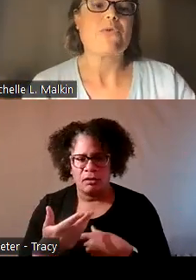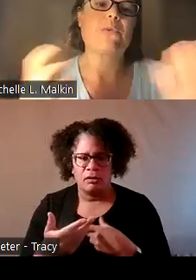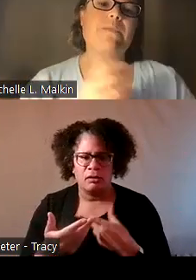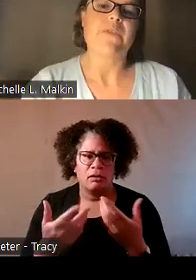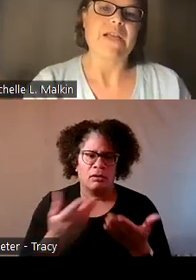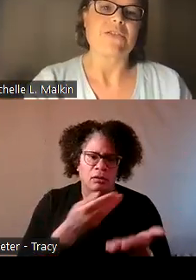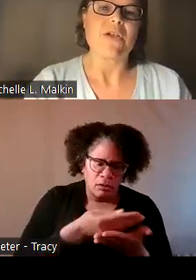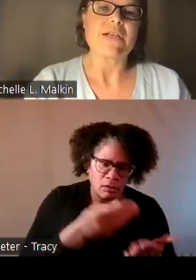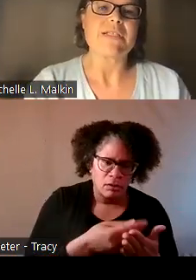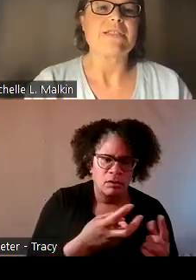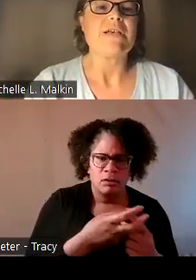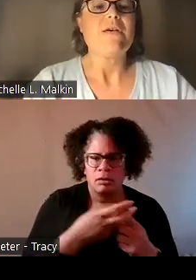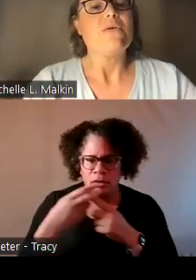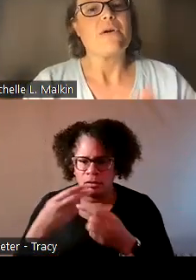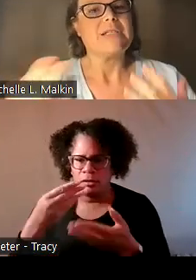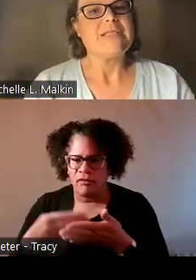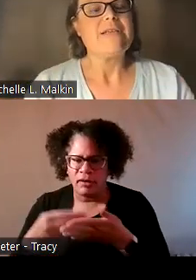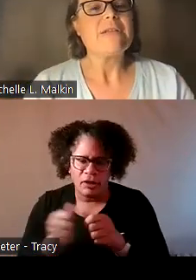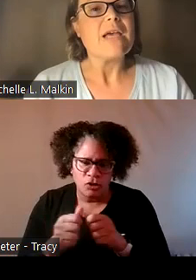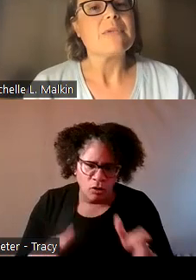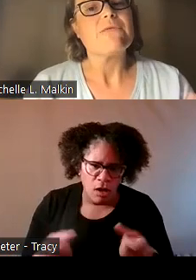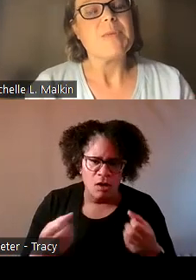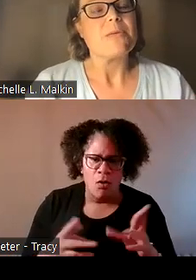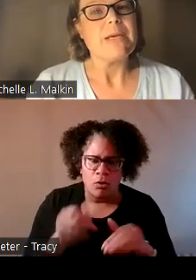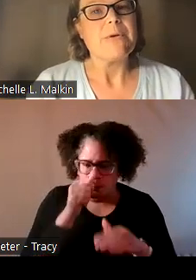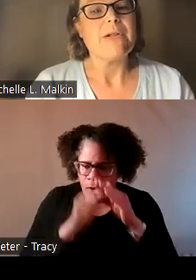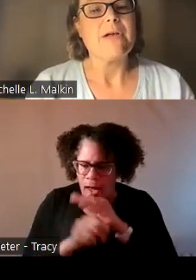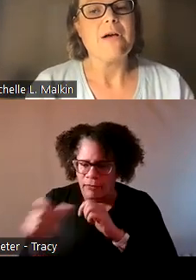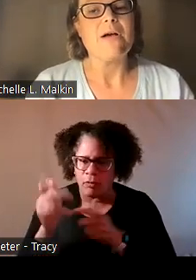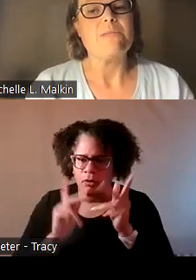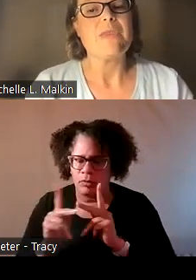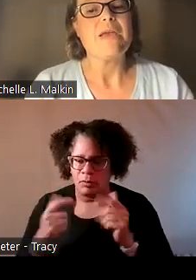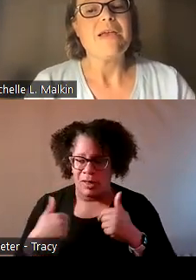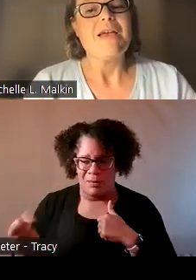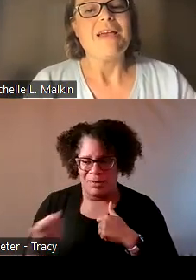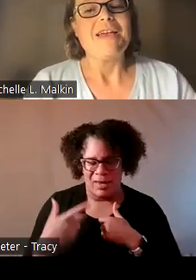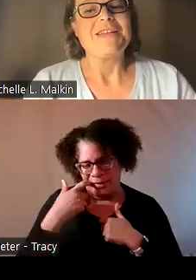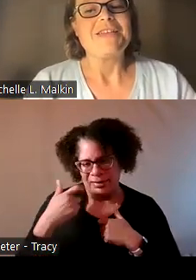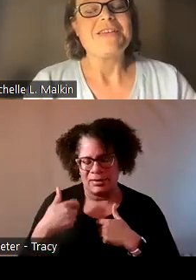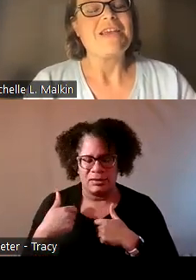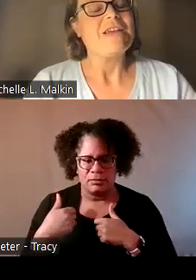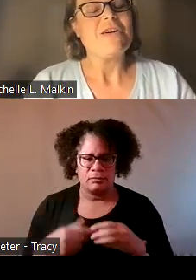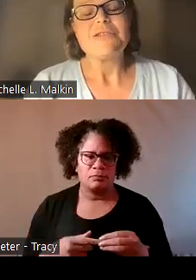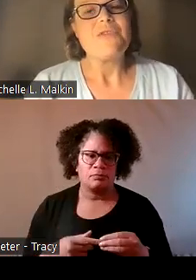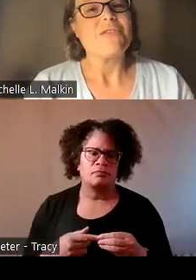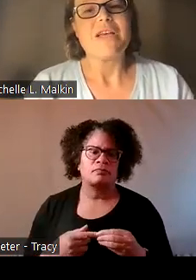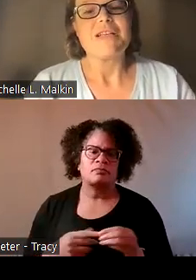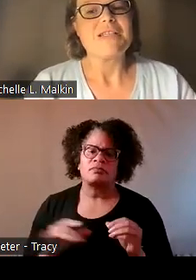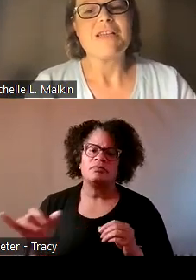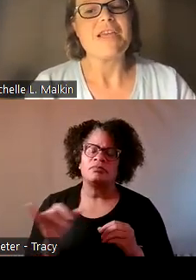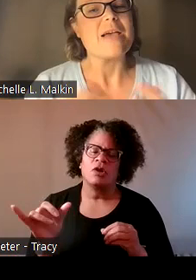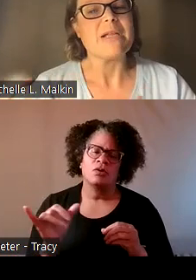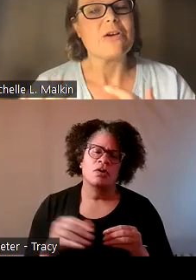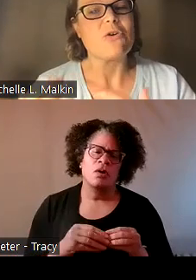gamble, recruit financial losses, or conceal the gambling from other people. And they also found